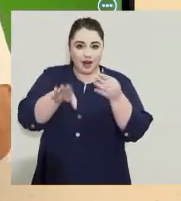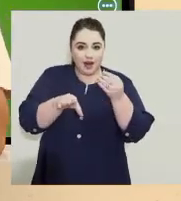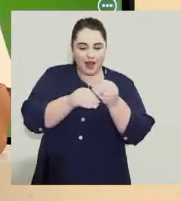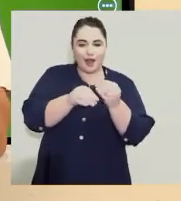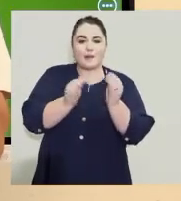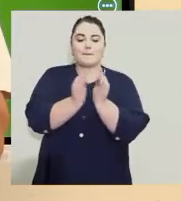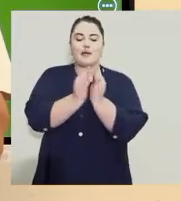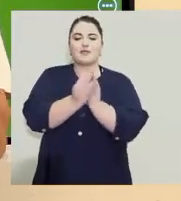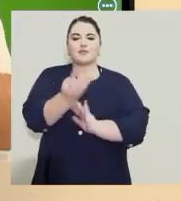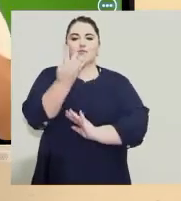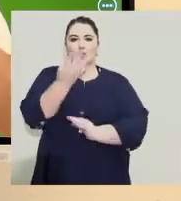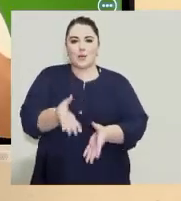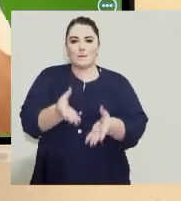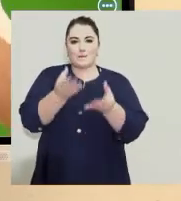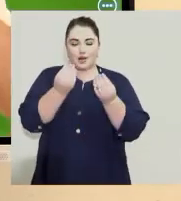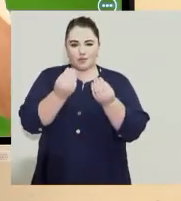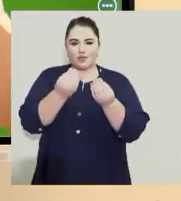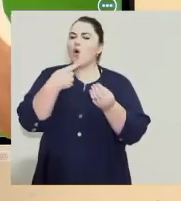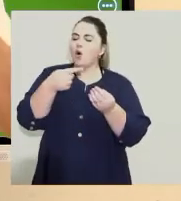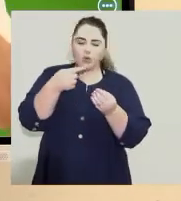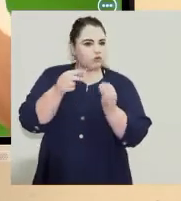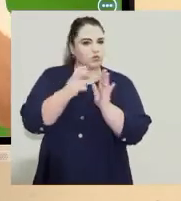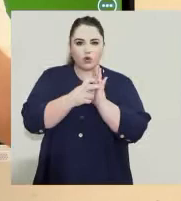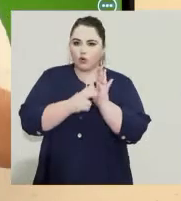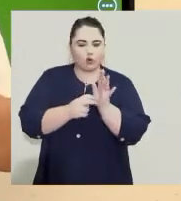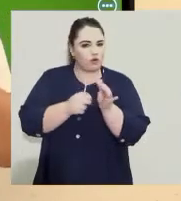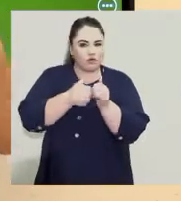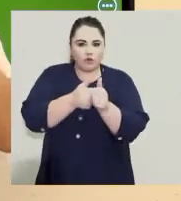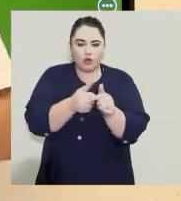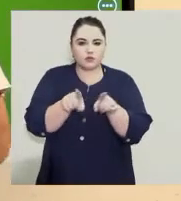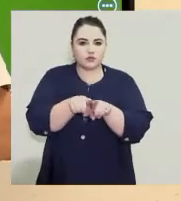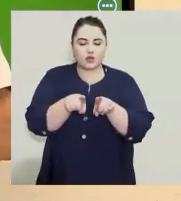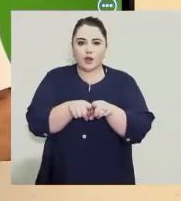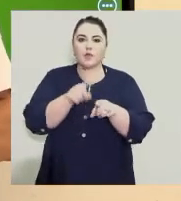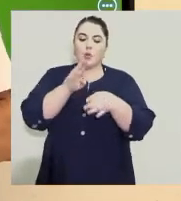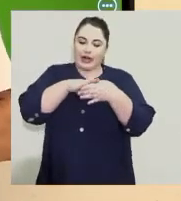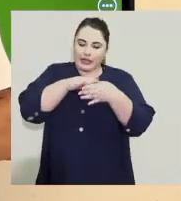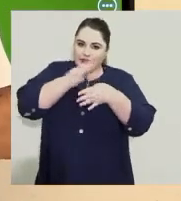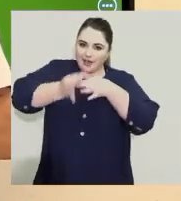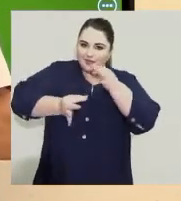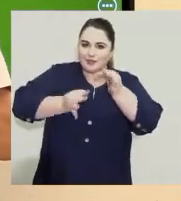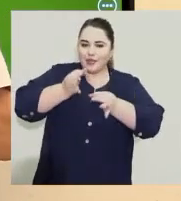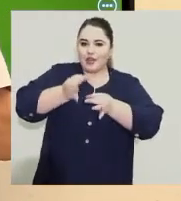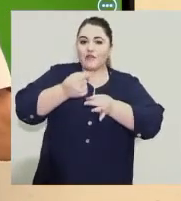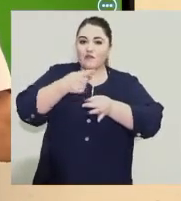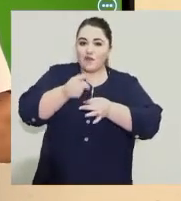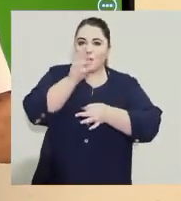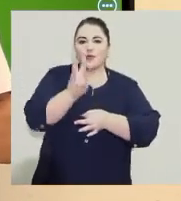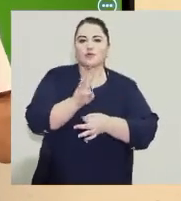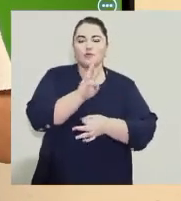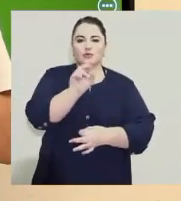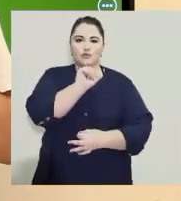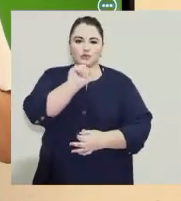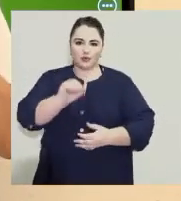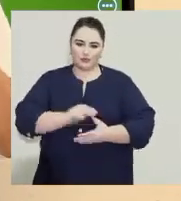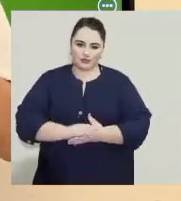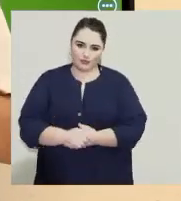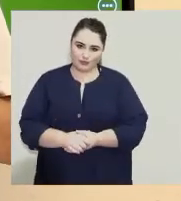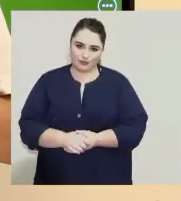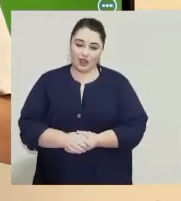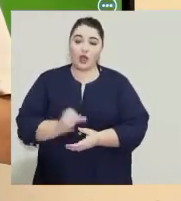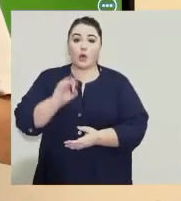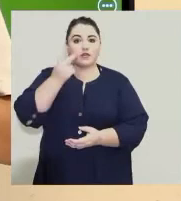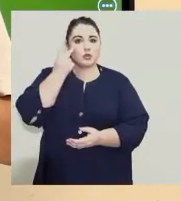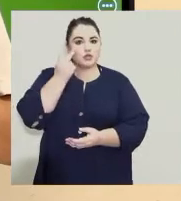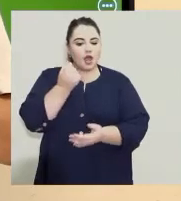Always apply that rule of giving a reason for your precaution. Now, if you look at what happened here, think back of